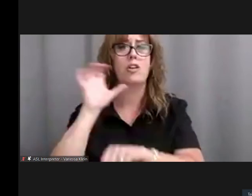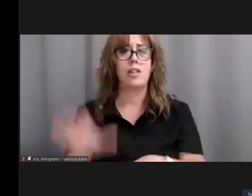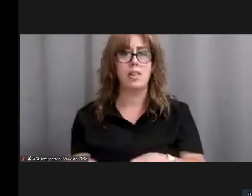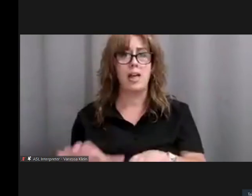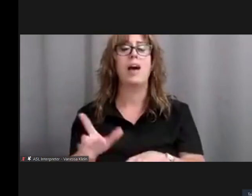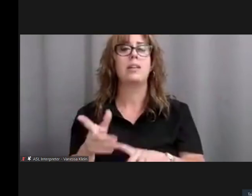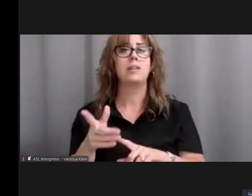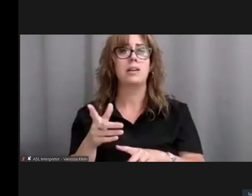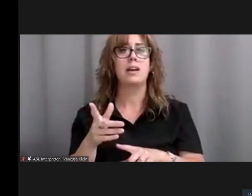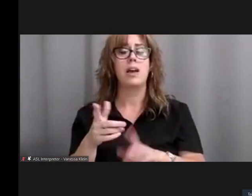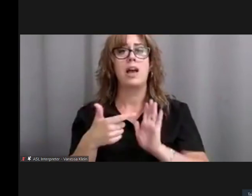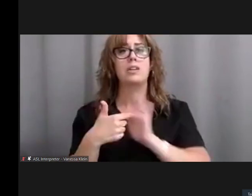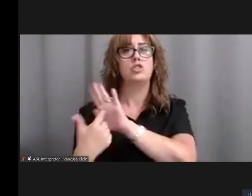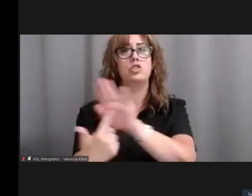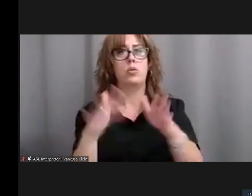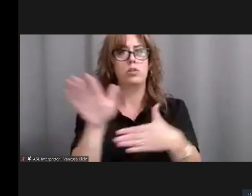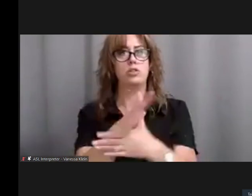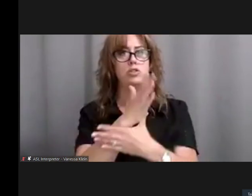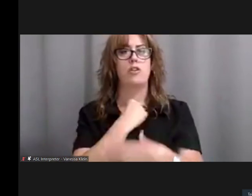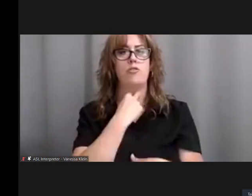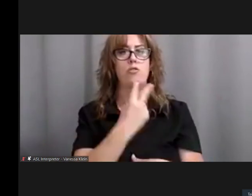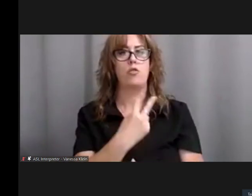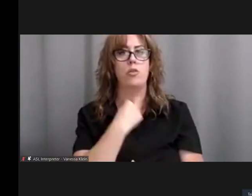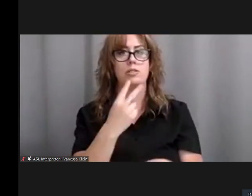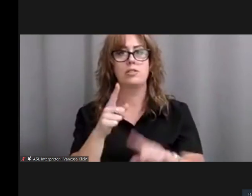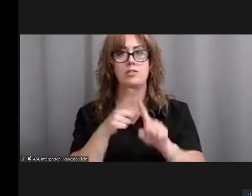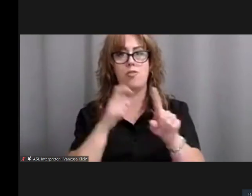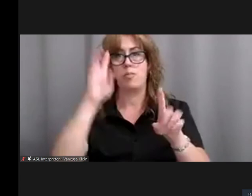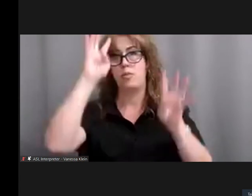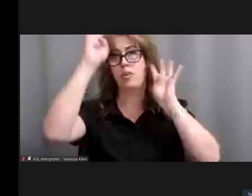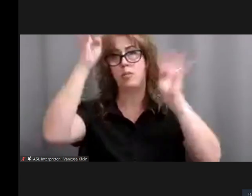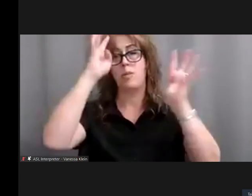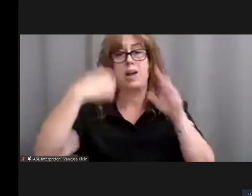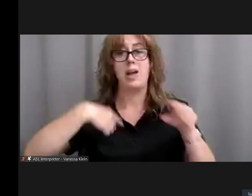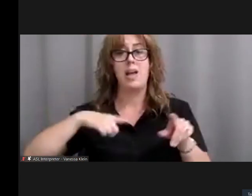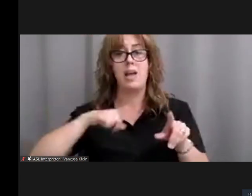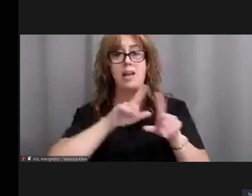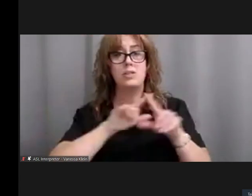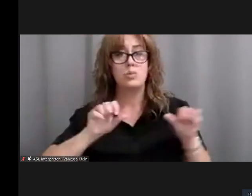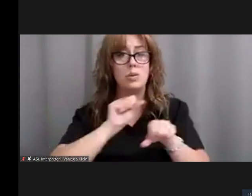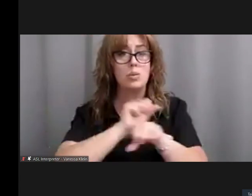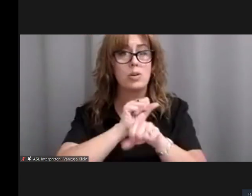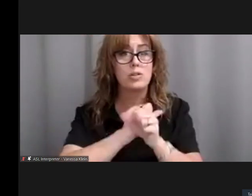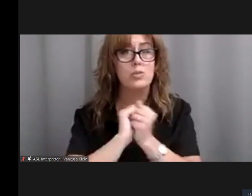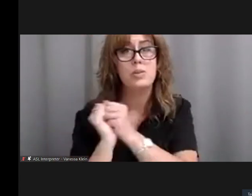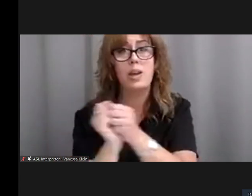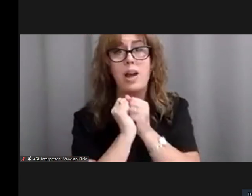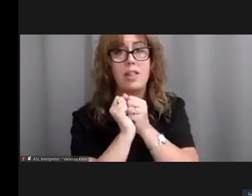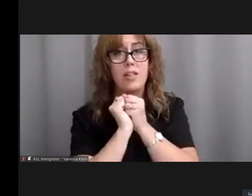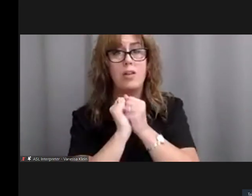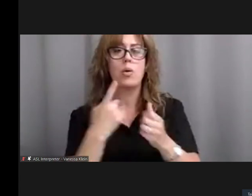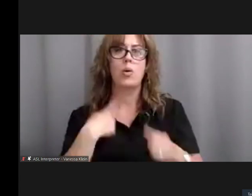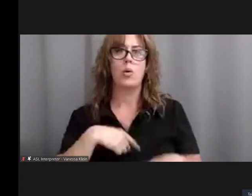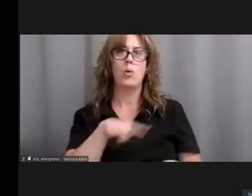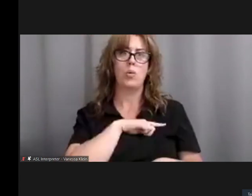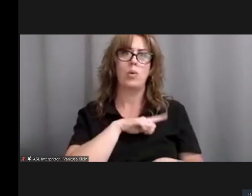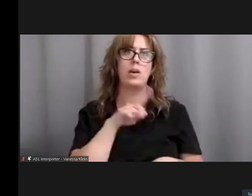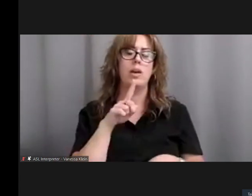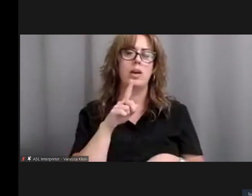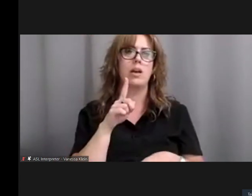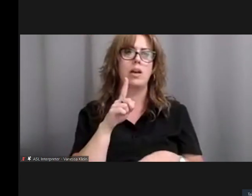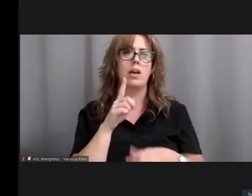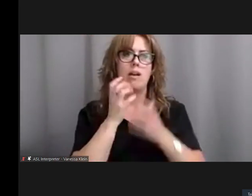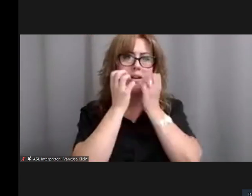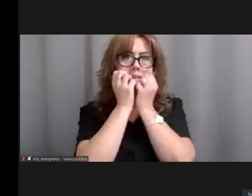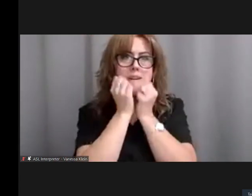producer community into this space as we work together to care for what should be our most treasured commodity in this country and a